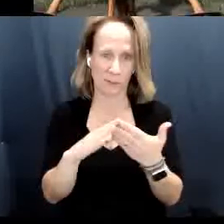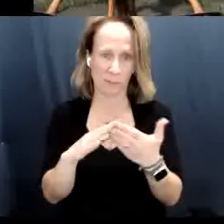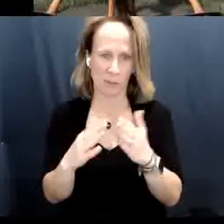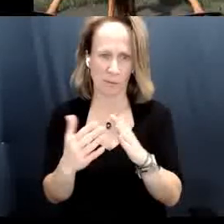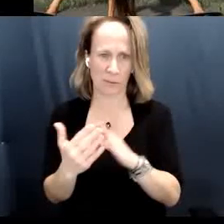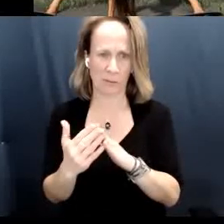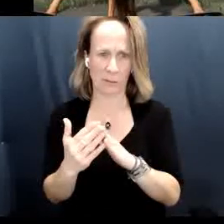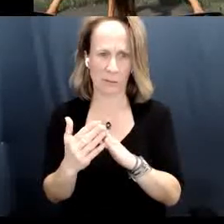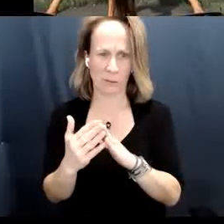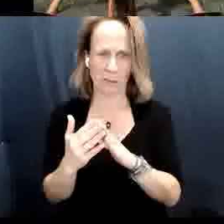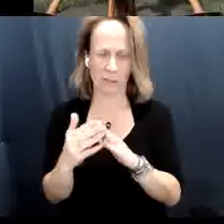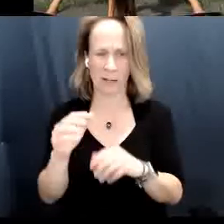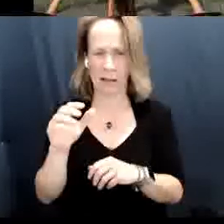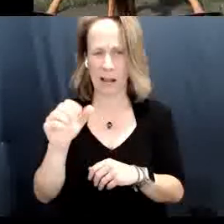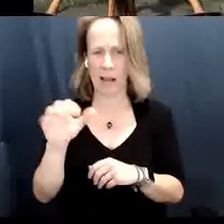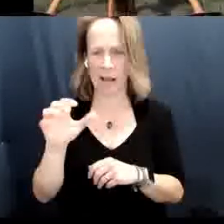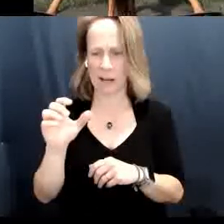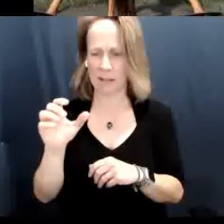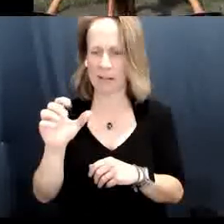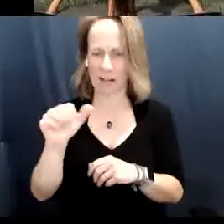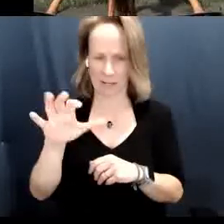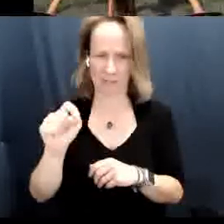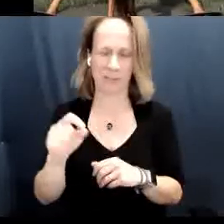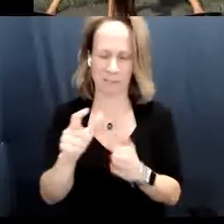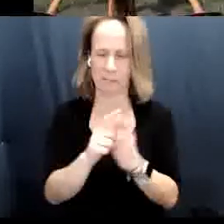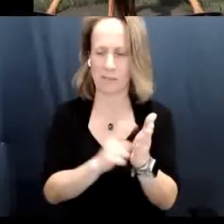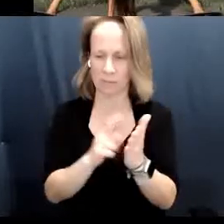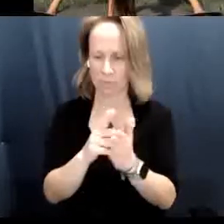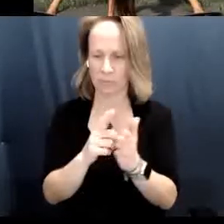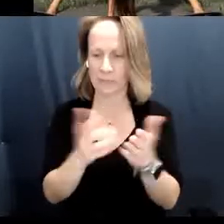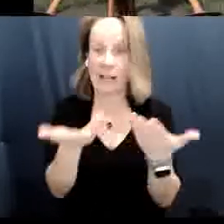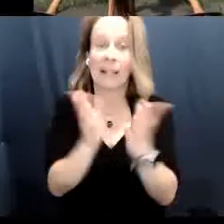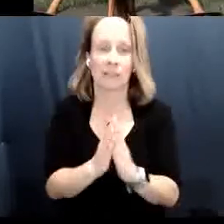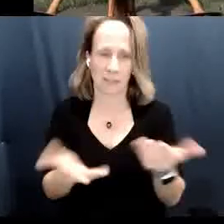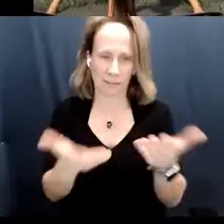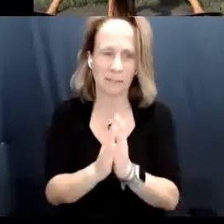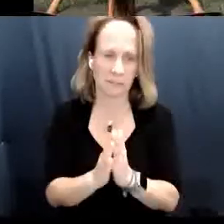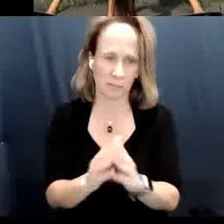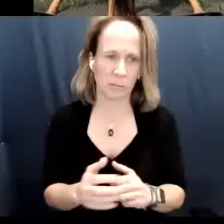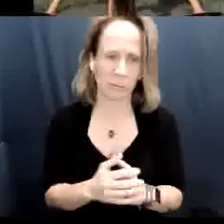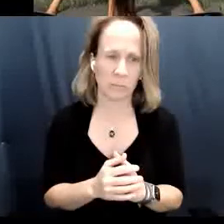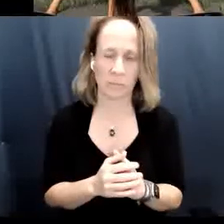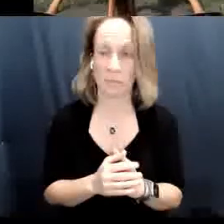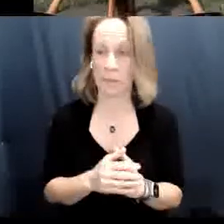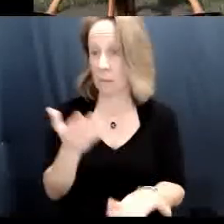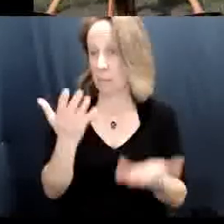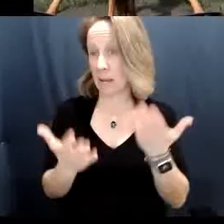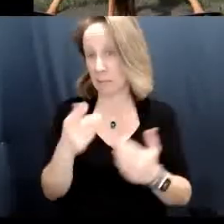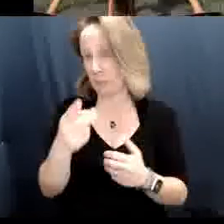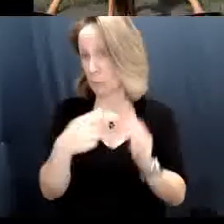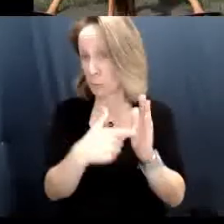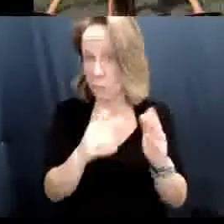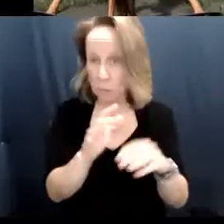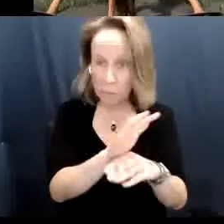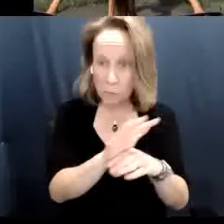What are some tangible items that can be donated? Maybe that's movies, maybe that's games. How